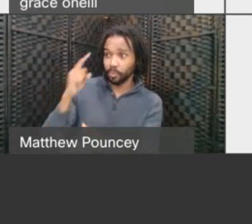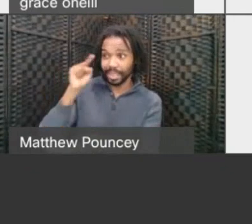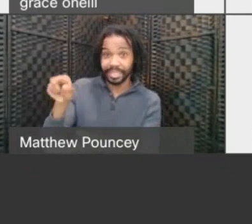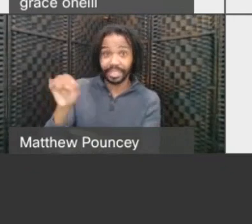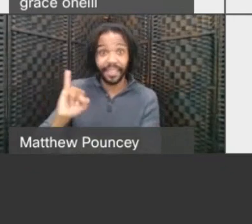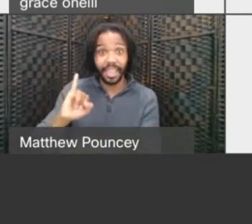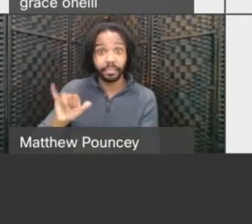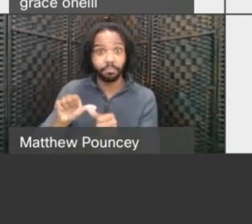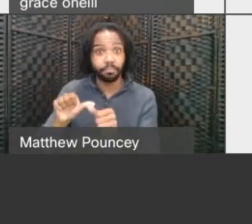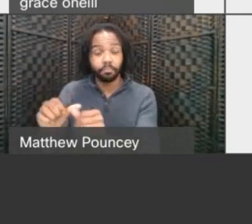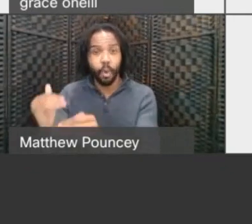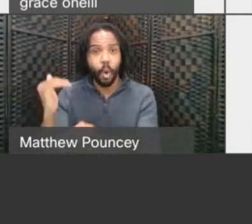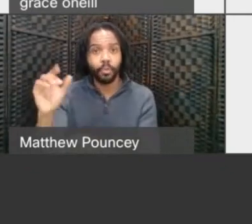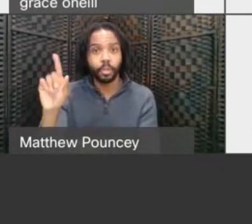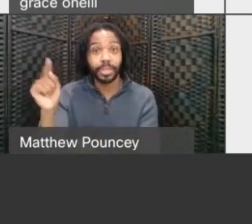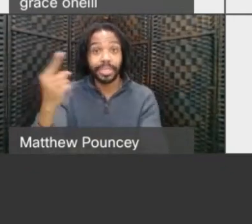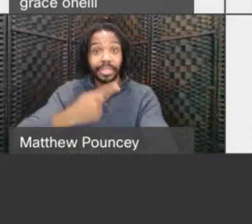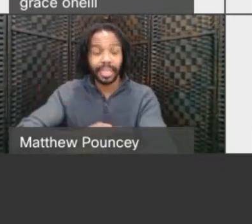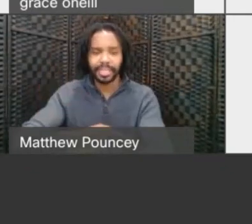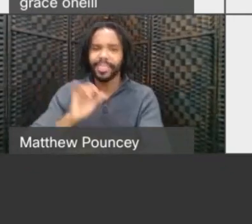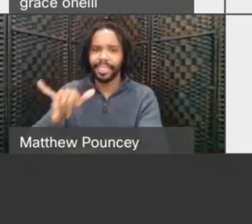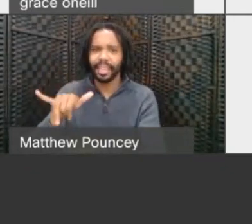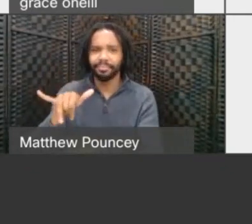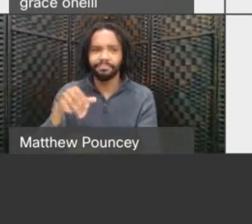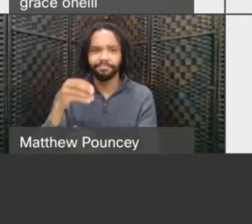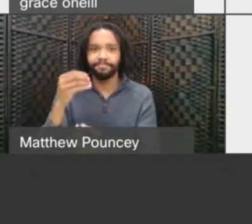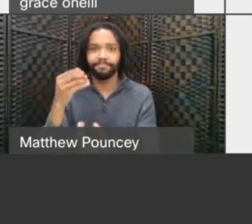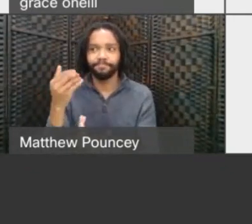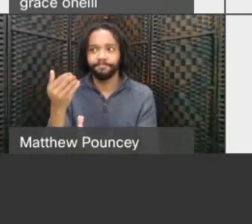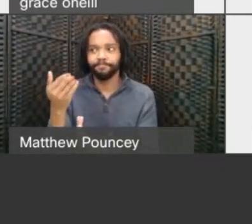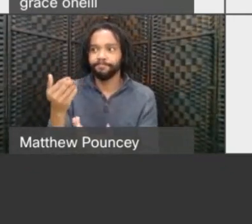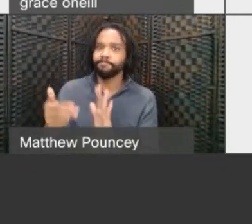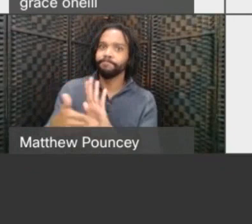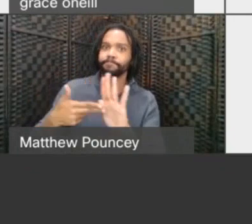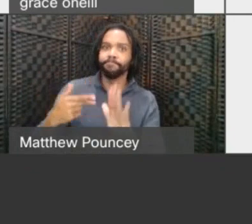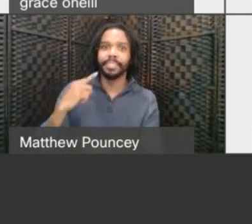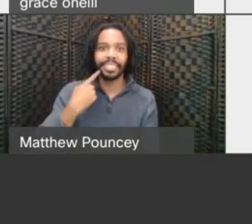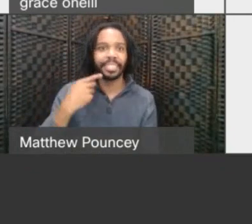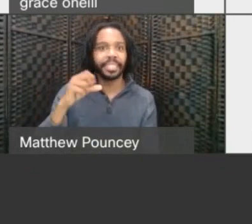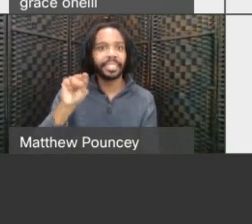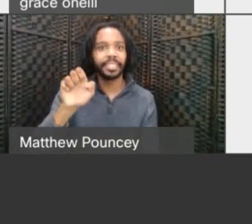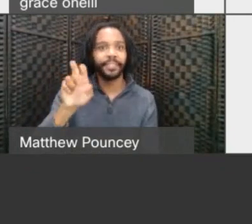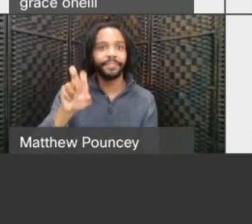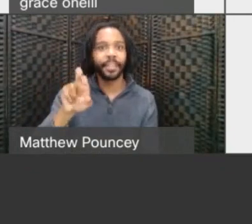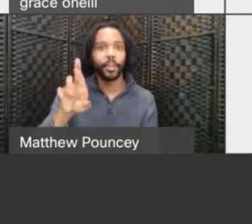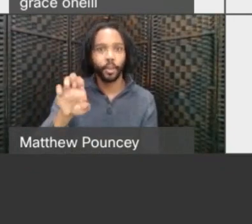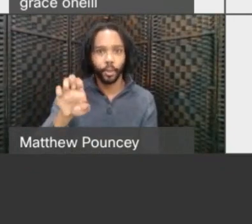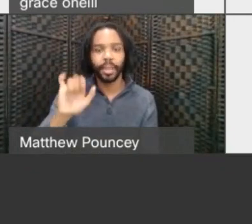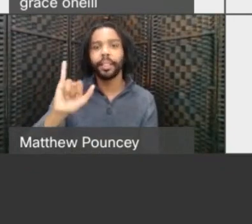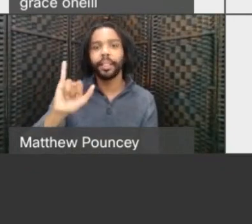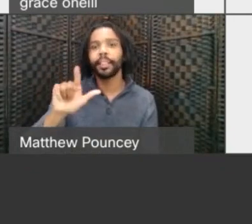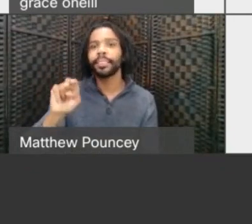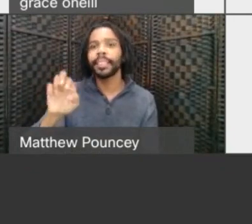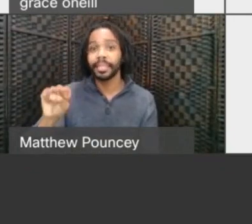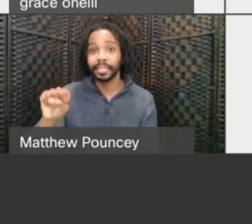20 days, which is outlined as an option for severe illness for those that are immunocompromised in the guidance. The decision to